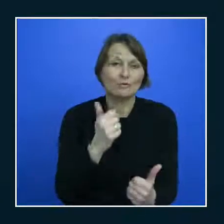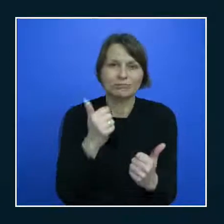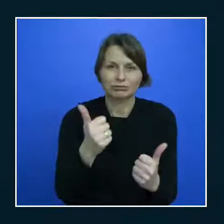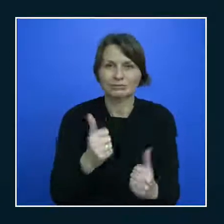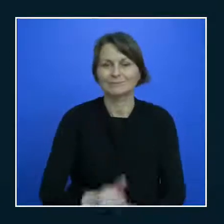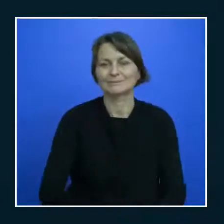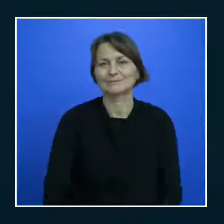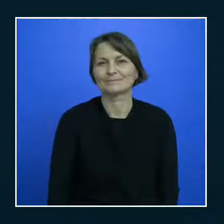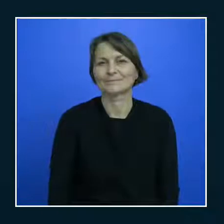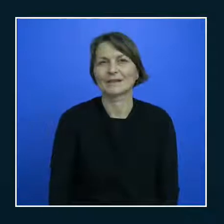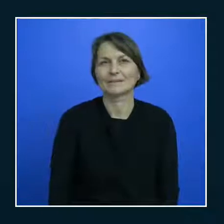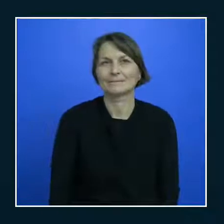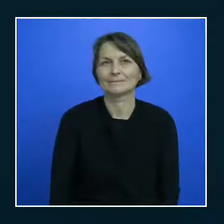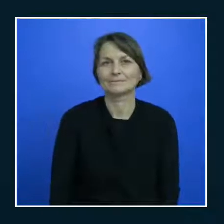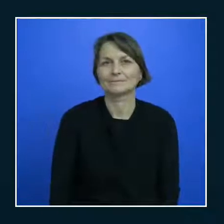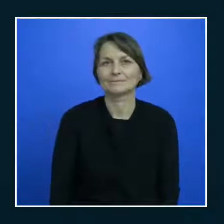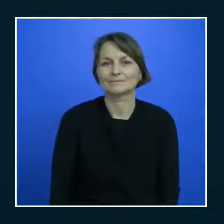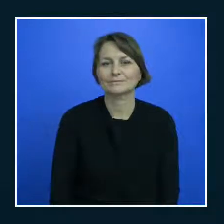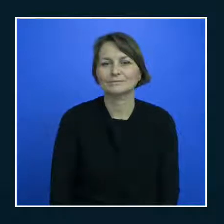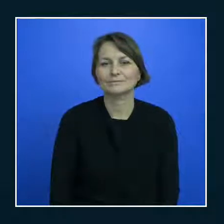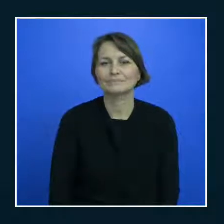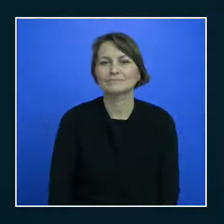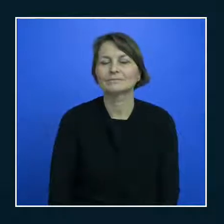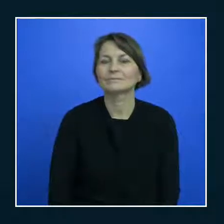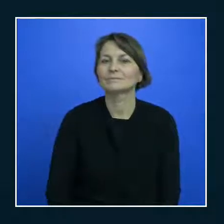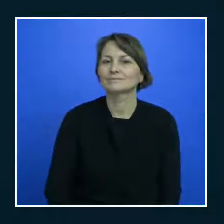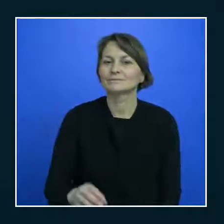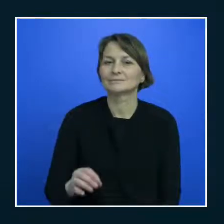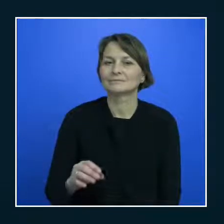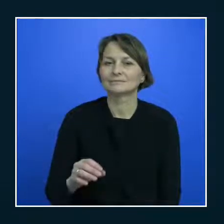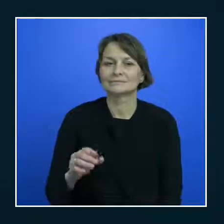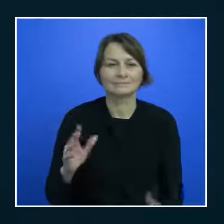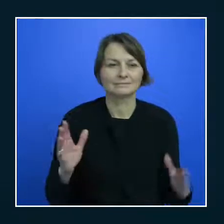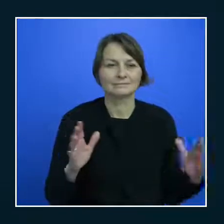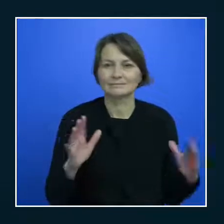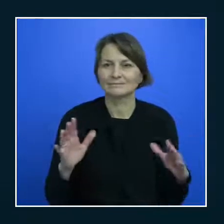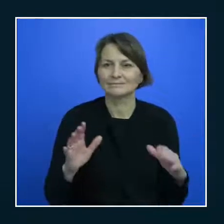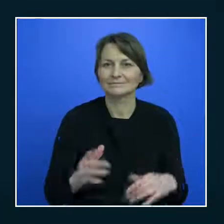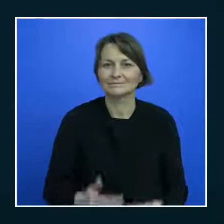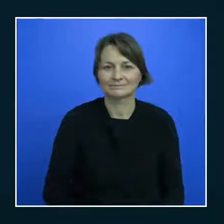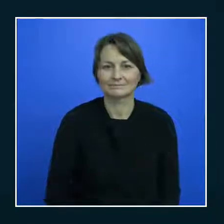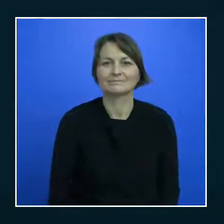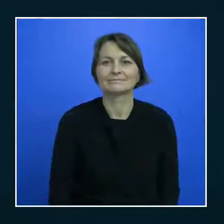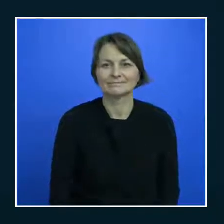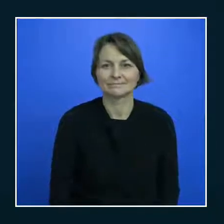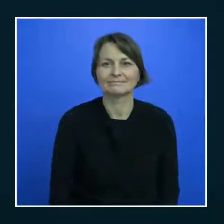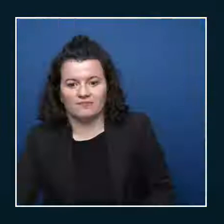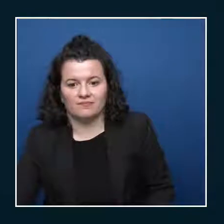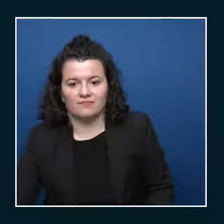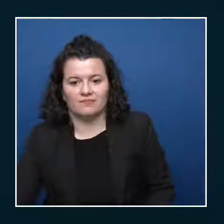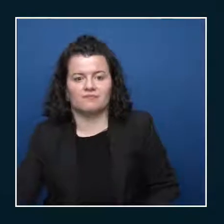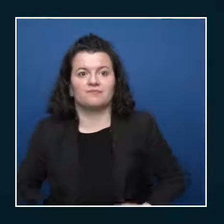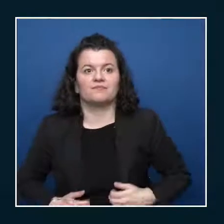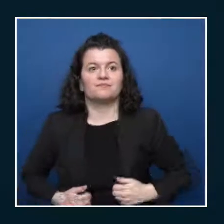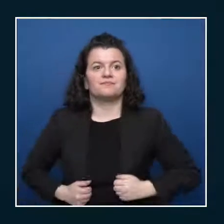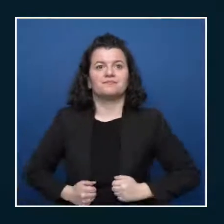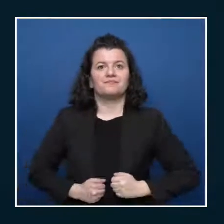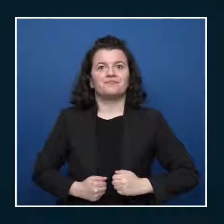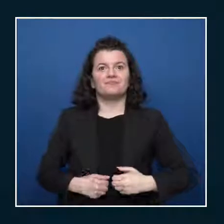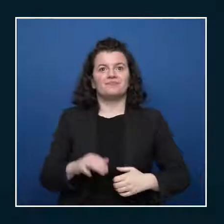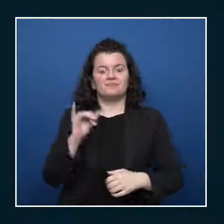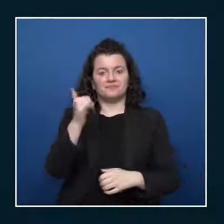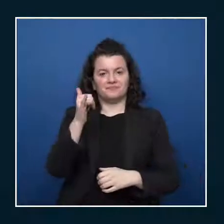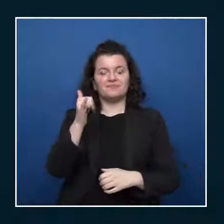Yeah, that's one of the things that I realized. Oh, sorry, go ahead. No, what I liked was the demo